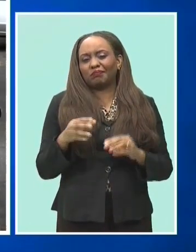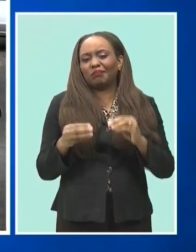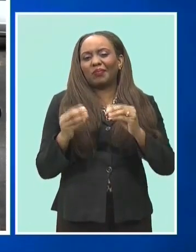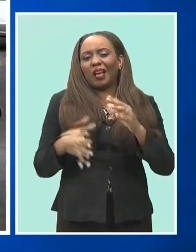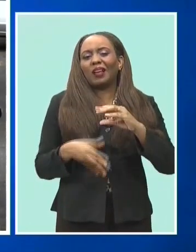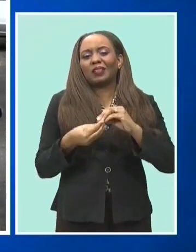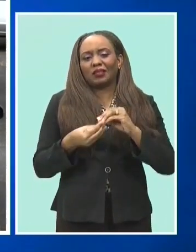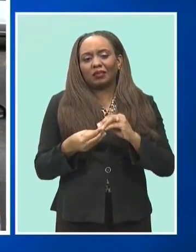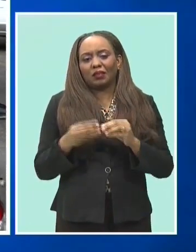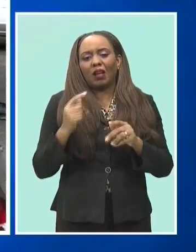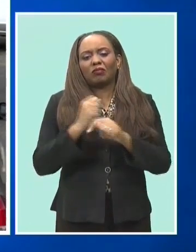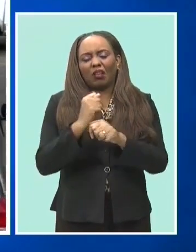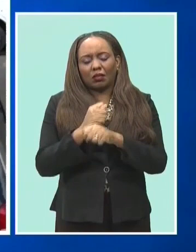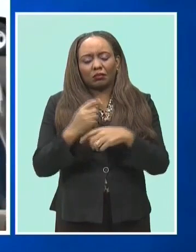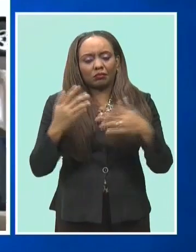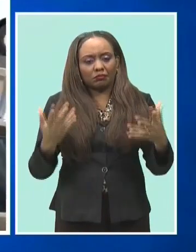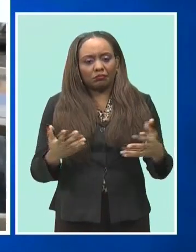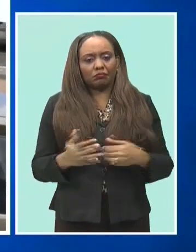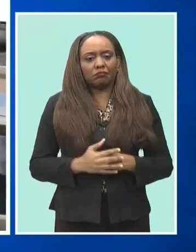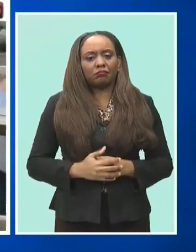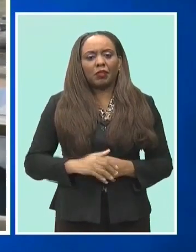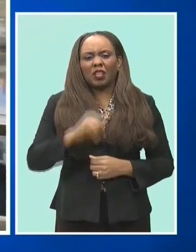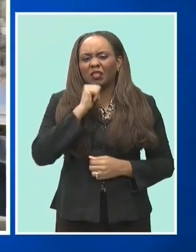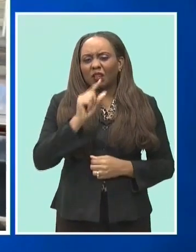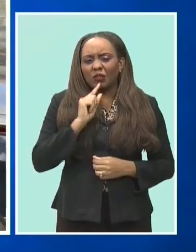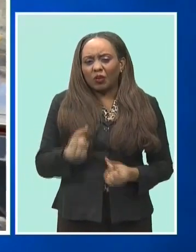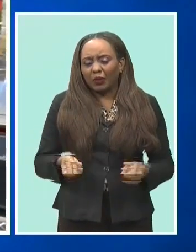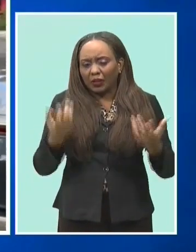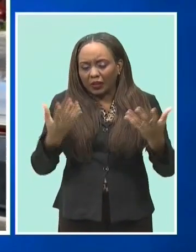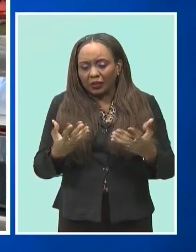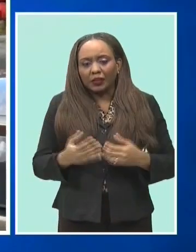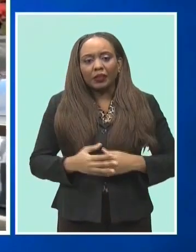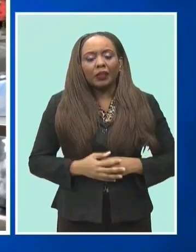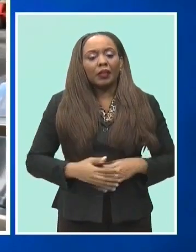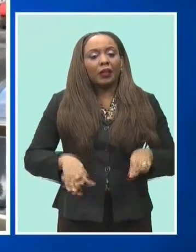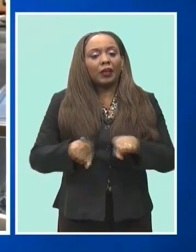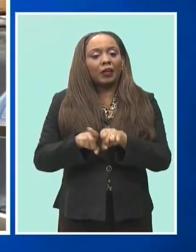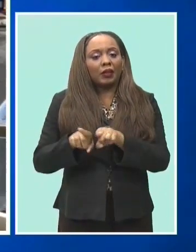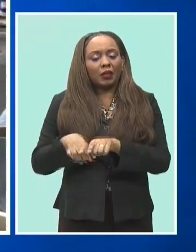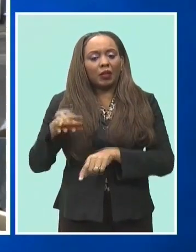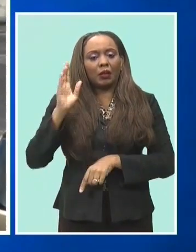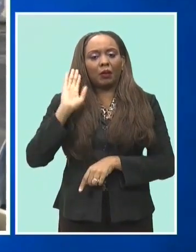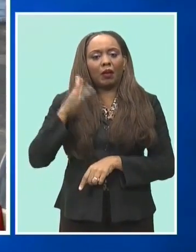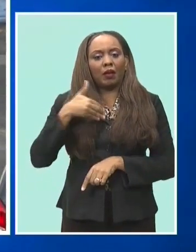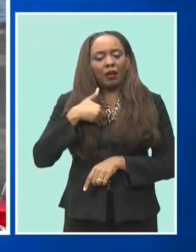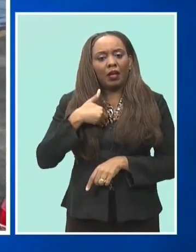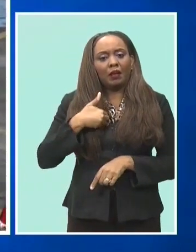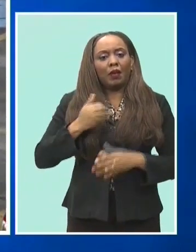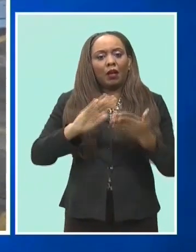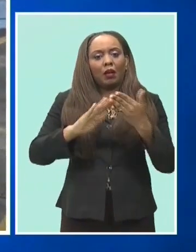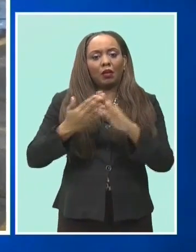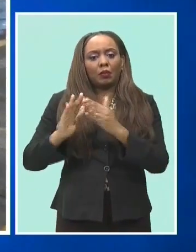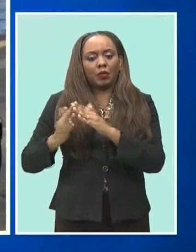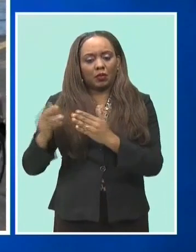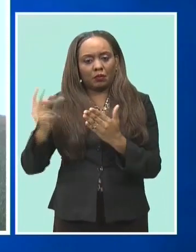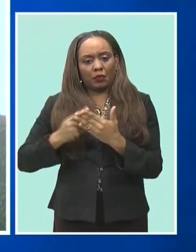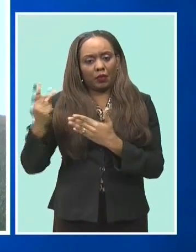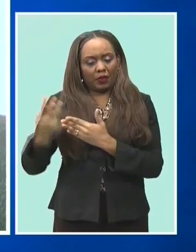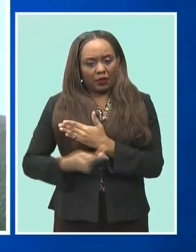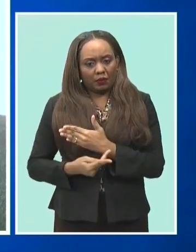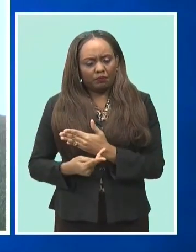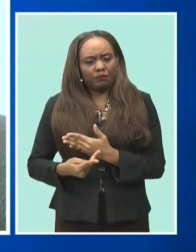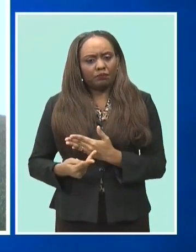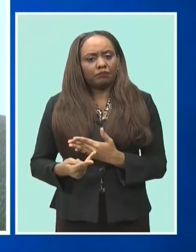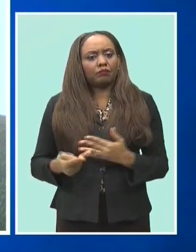have. What we are doing is we are also rolling out an aggressive community program where we're